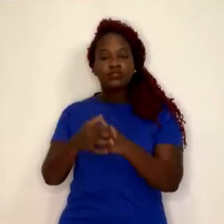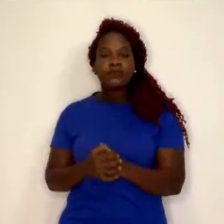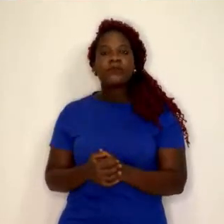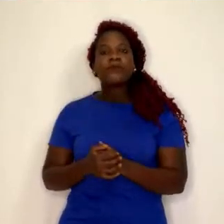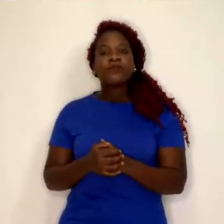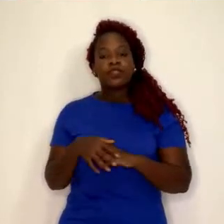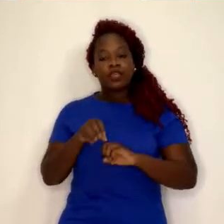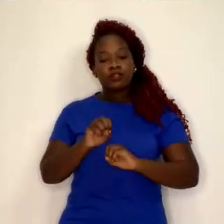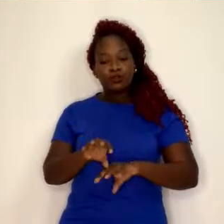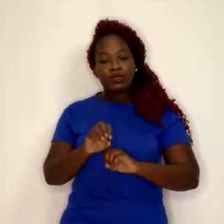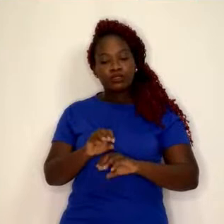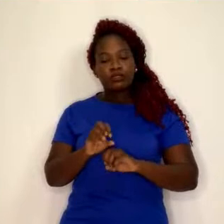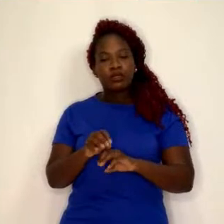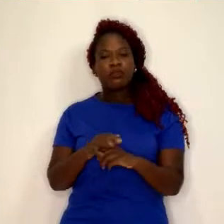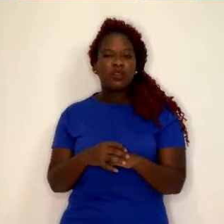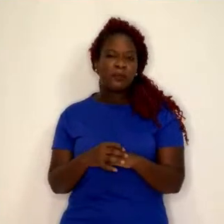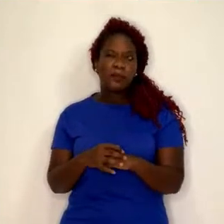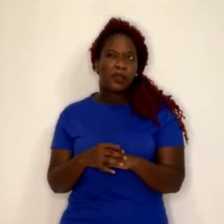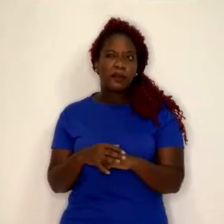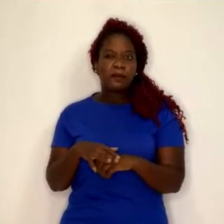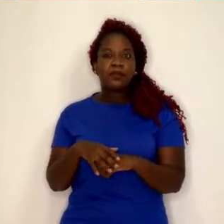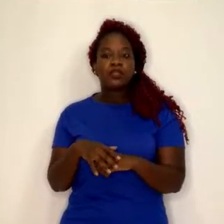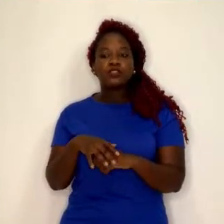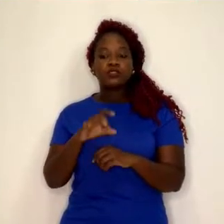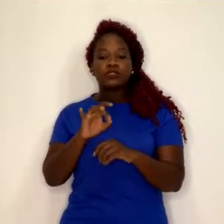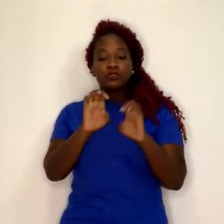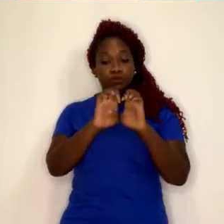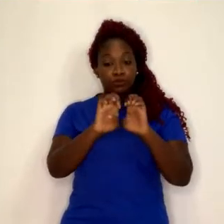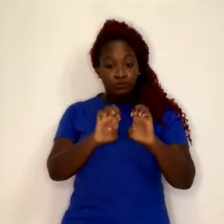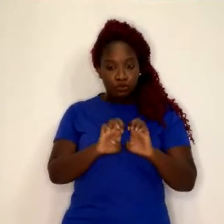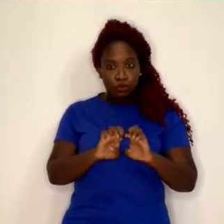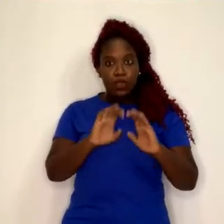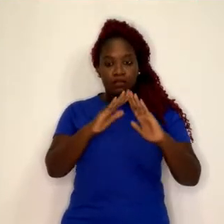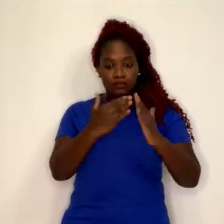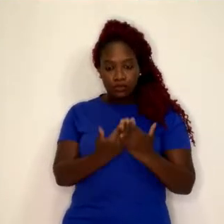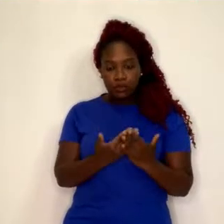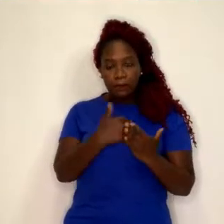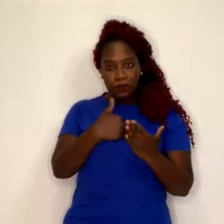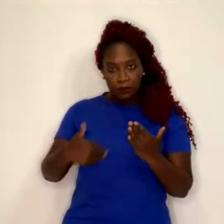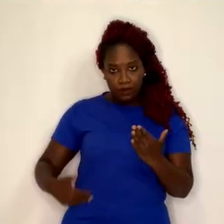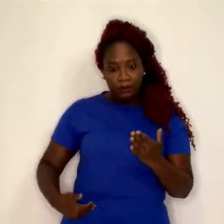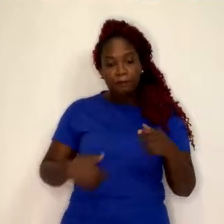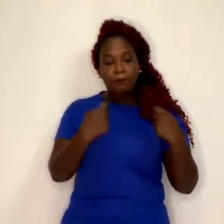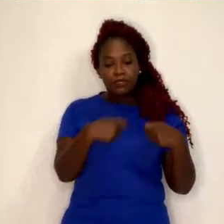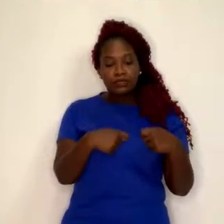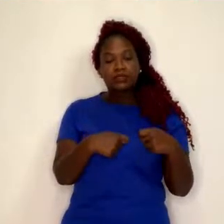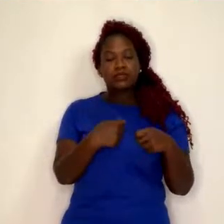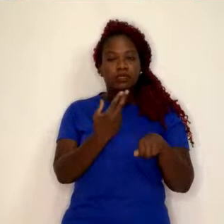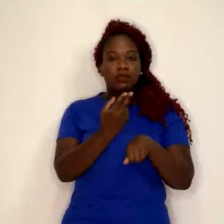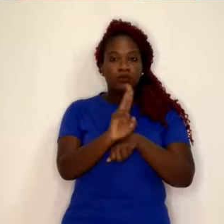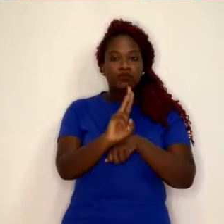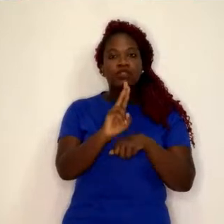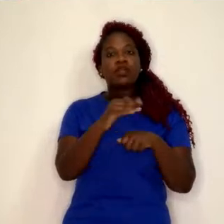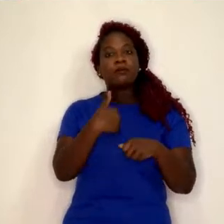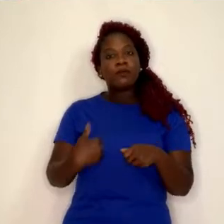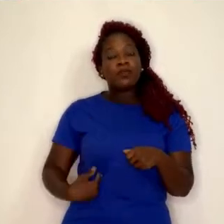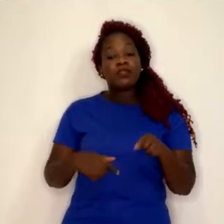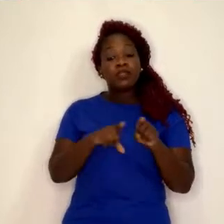our level of awareness for an education that goes beyond the structure